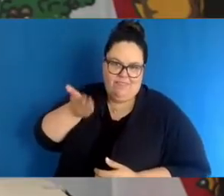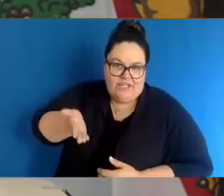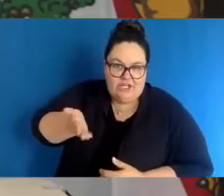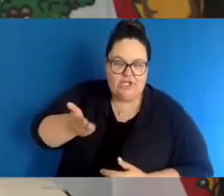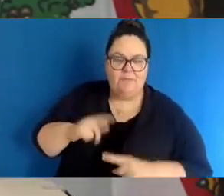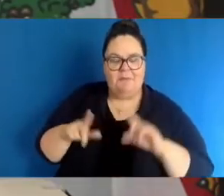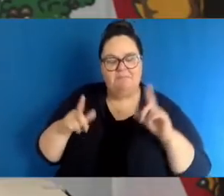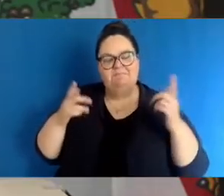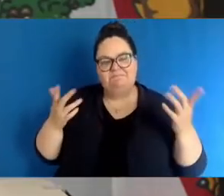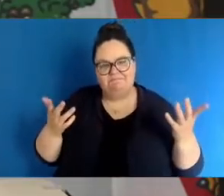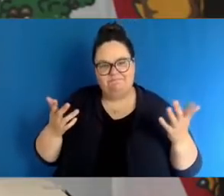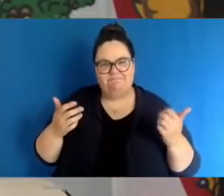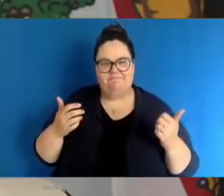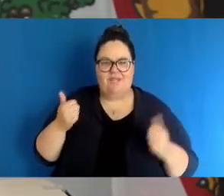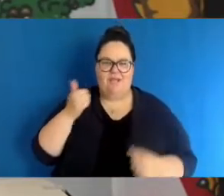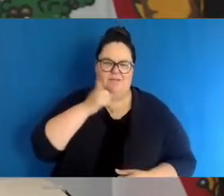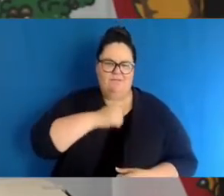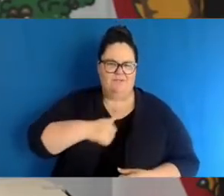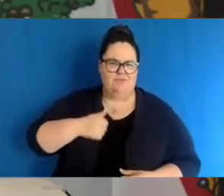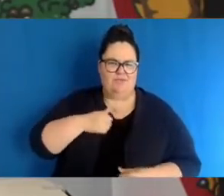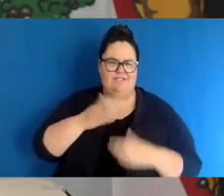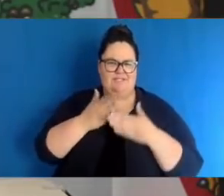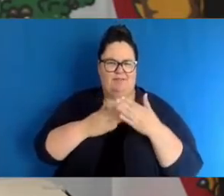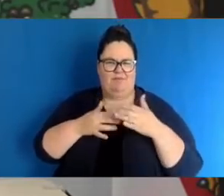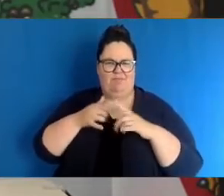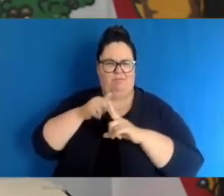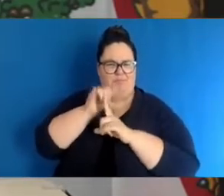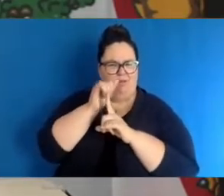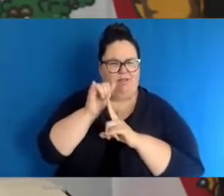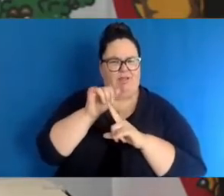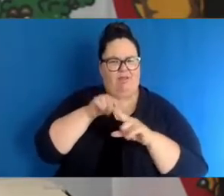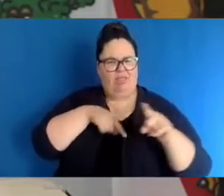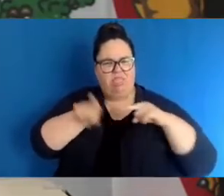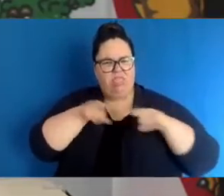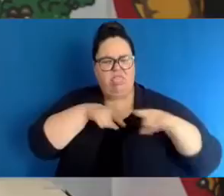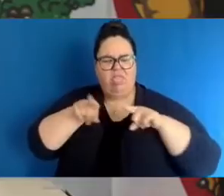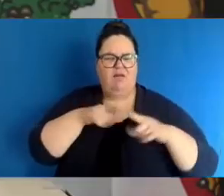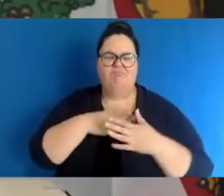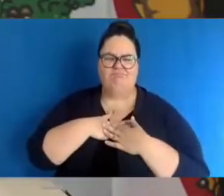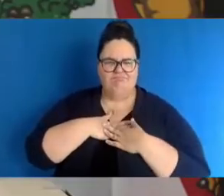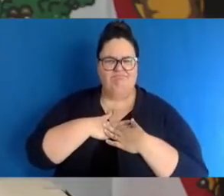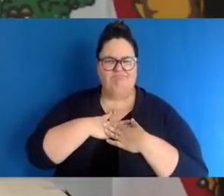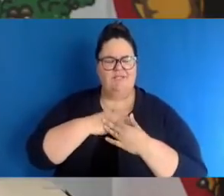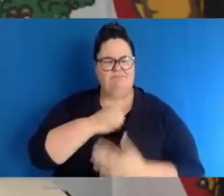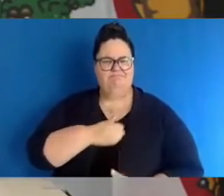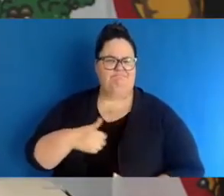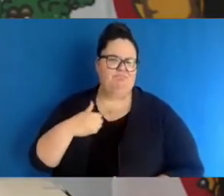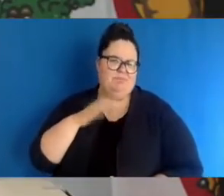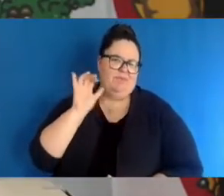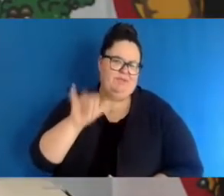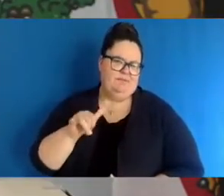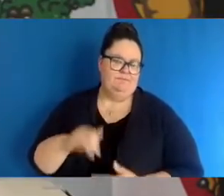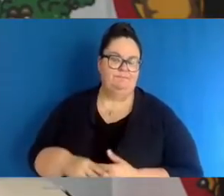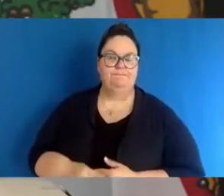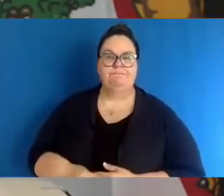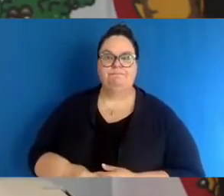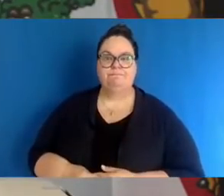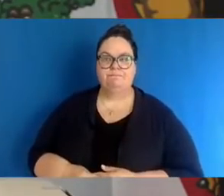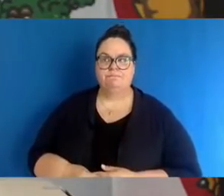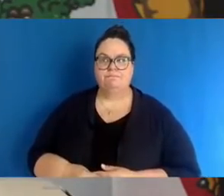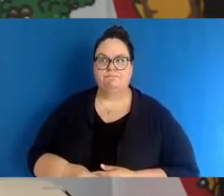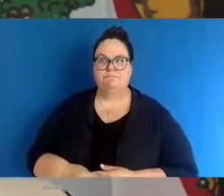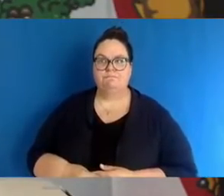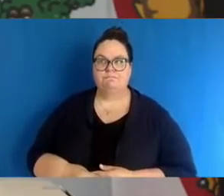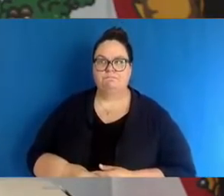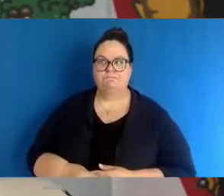but I'm sorry to hear about some of the bullying behavior, Dr. Morrison and Premier. I wanted to ask about